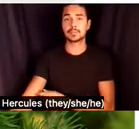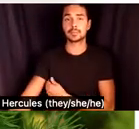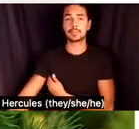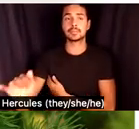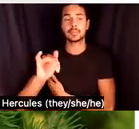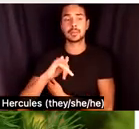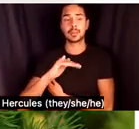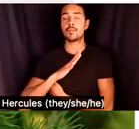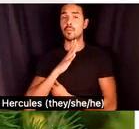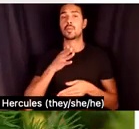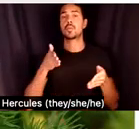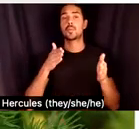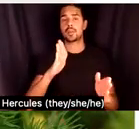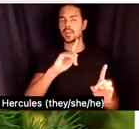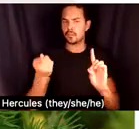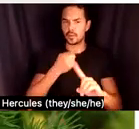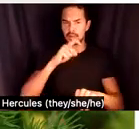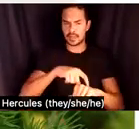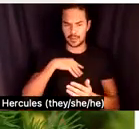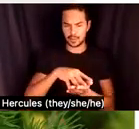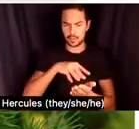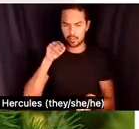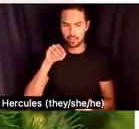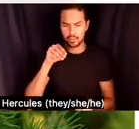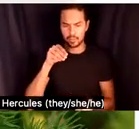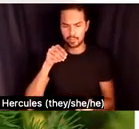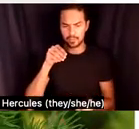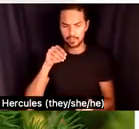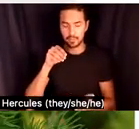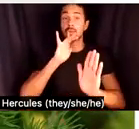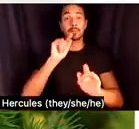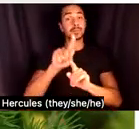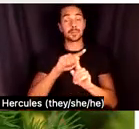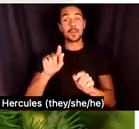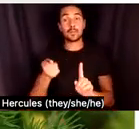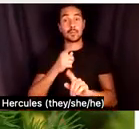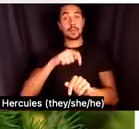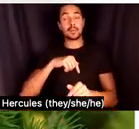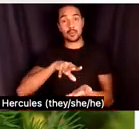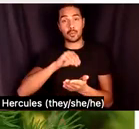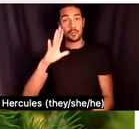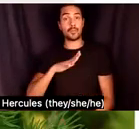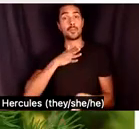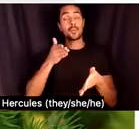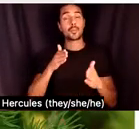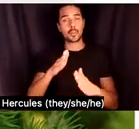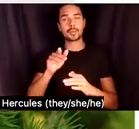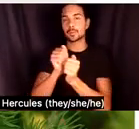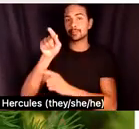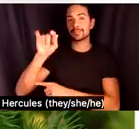way. Actually, the first time that I ever learned about in a formal way was with Jolene. She had done